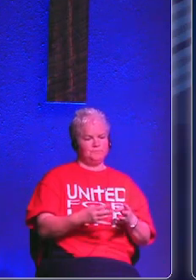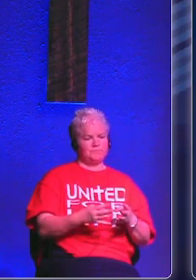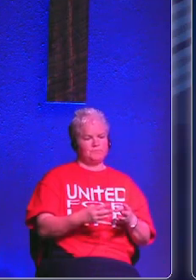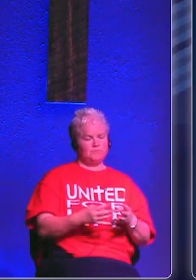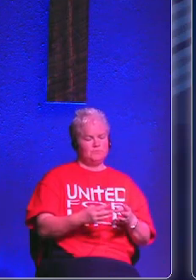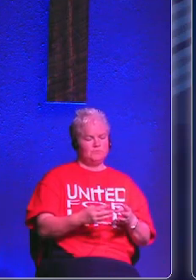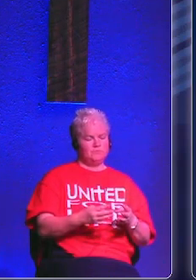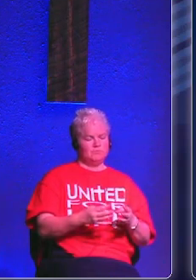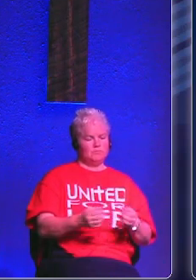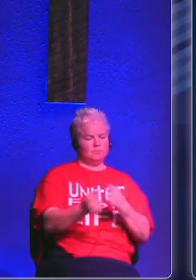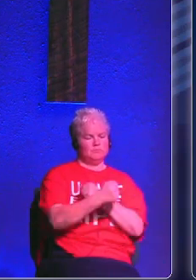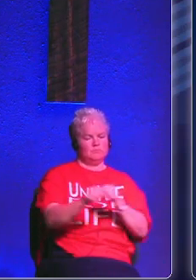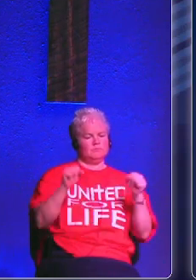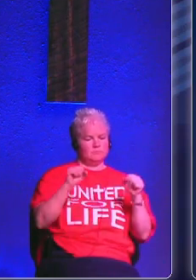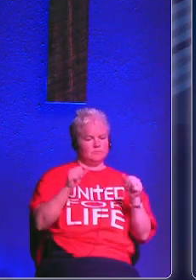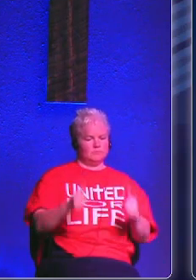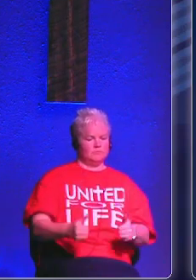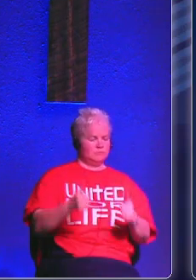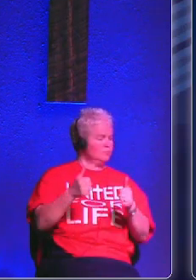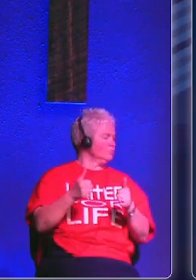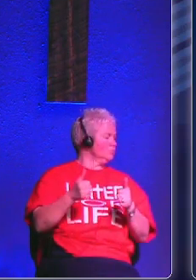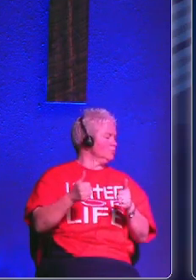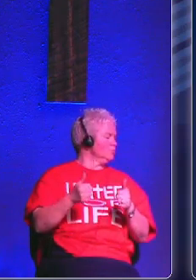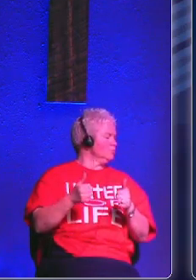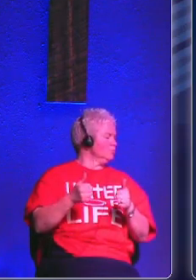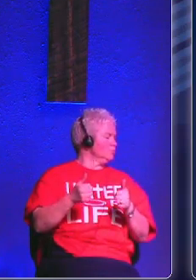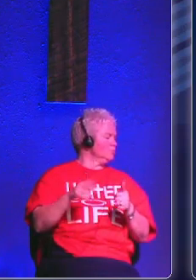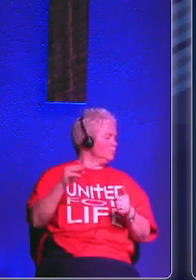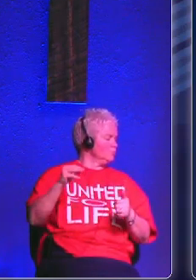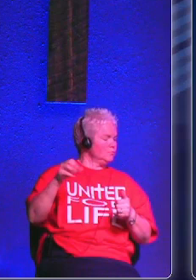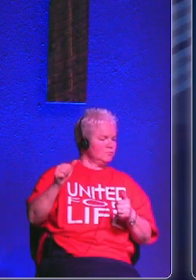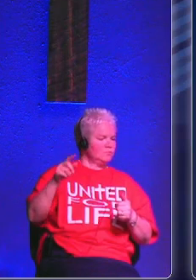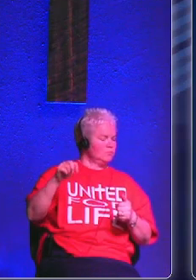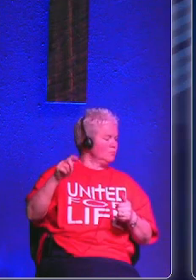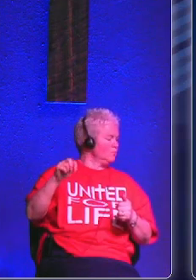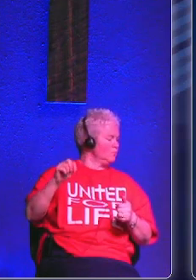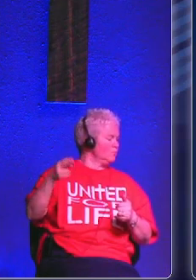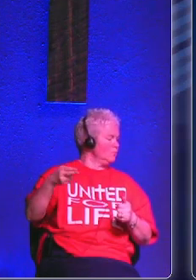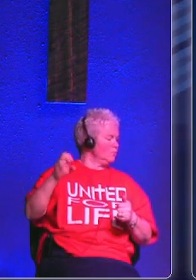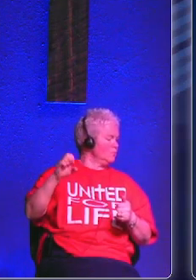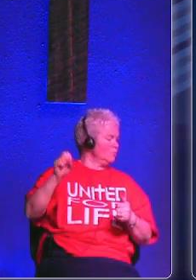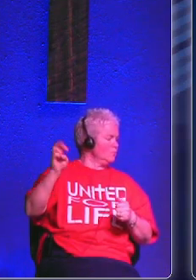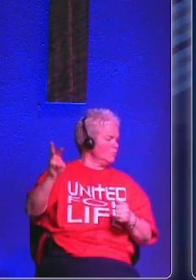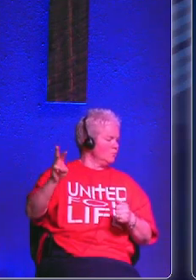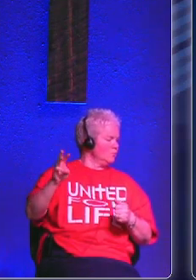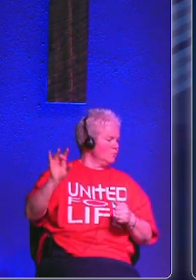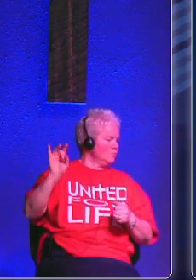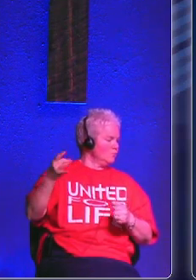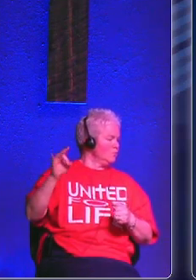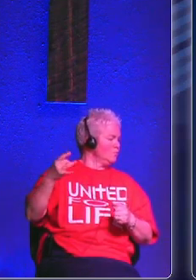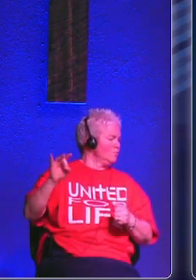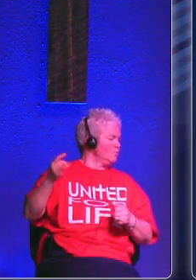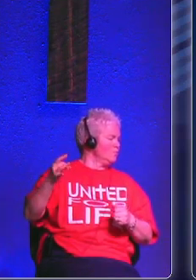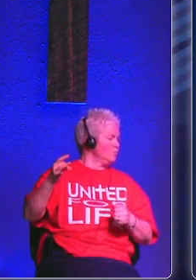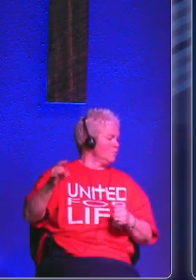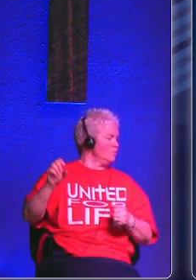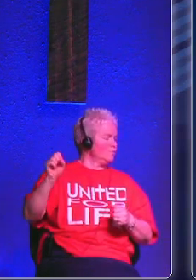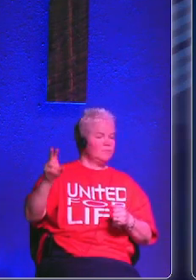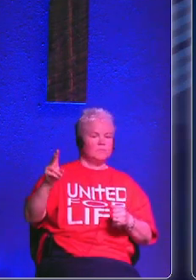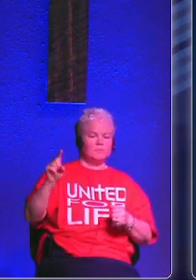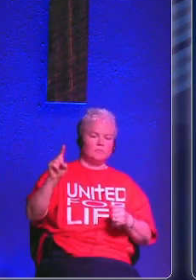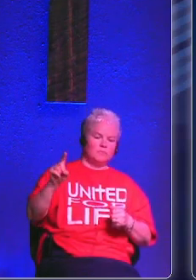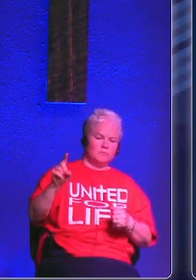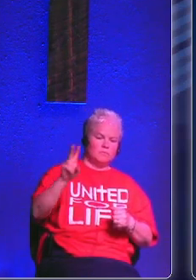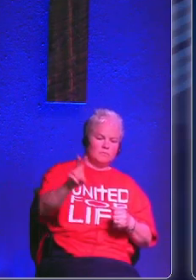actually save your life. Again, not easy. Matthew 18, 21 and 22. This is a good one. Matthew